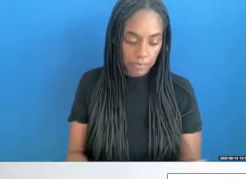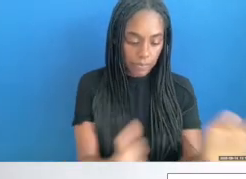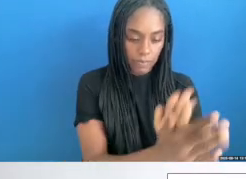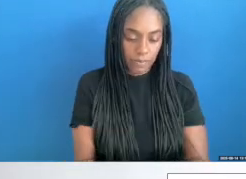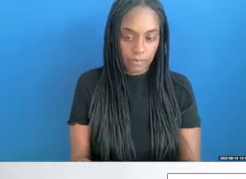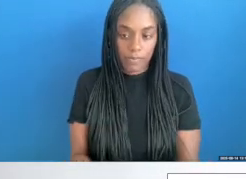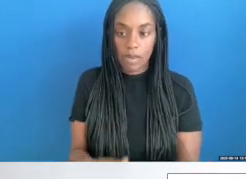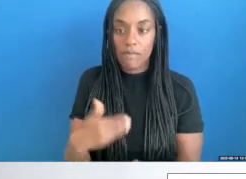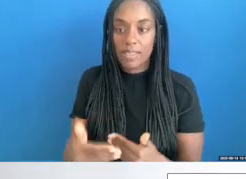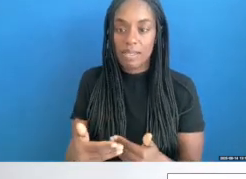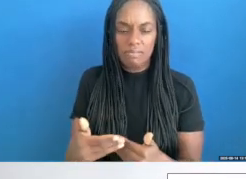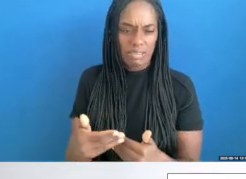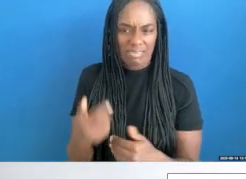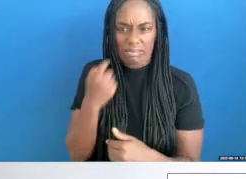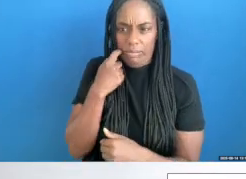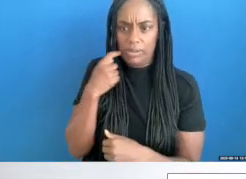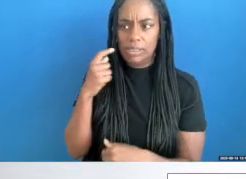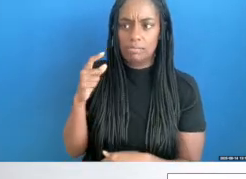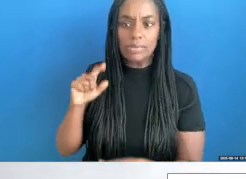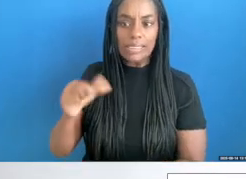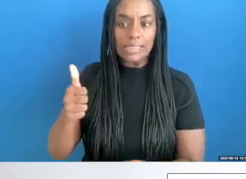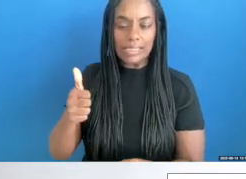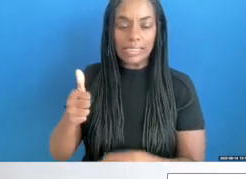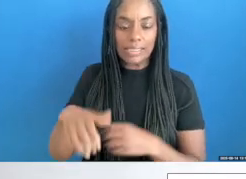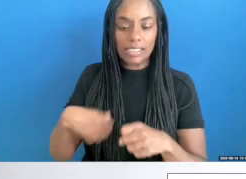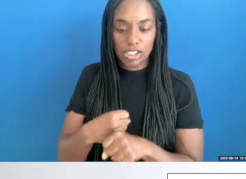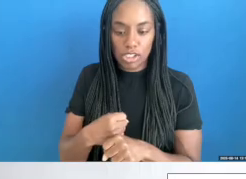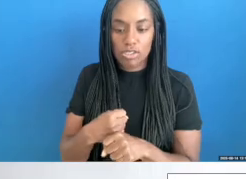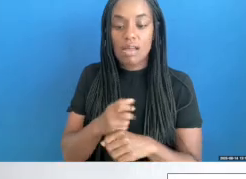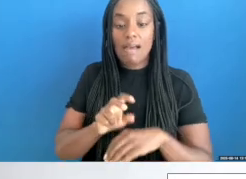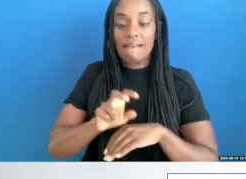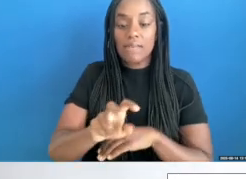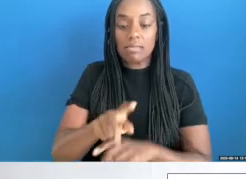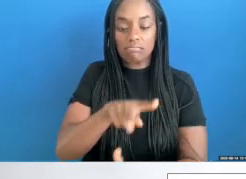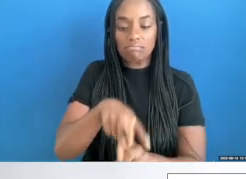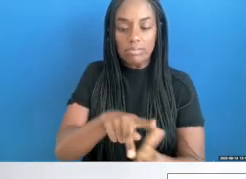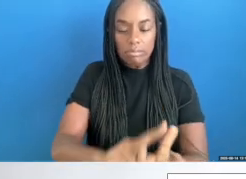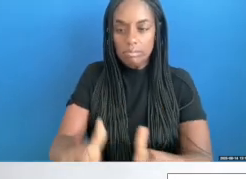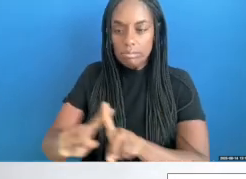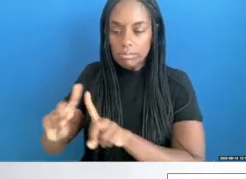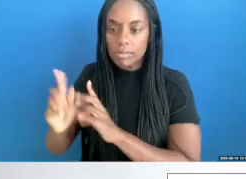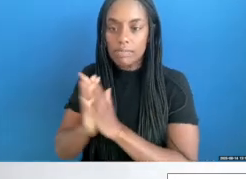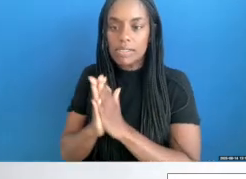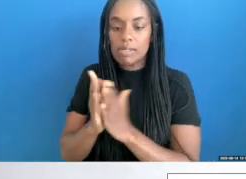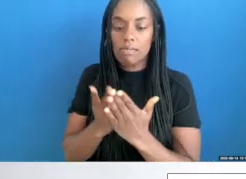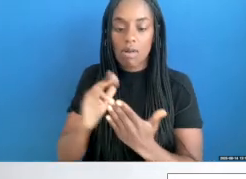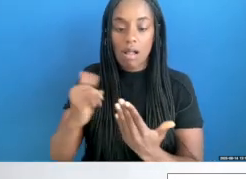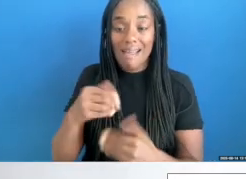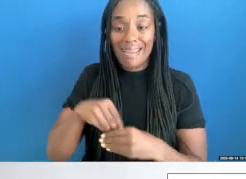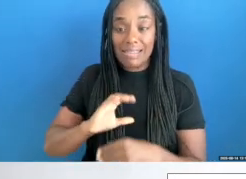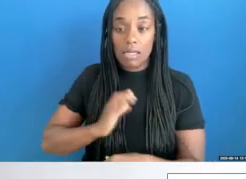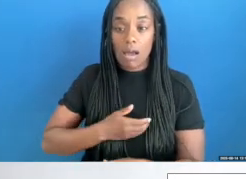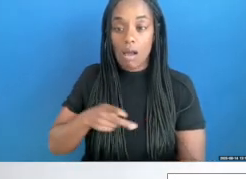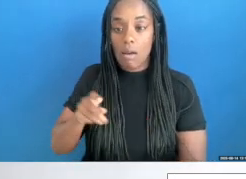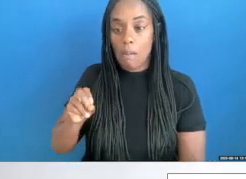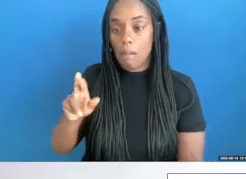Over the past decade, funds allocated to the variety of incentive projects in our portfolio that have benefited